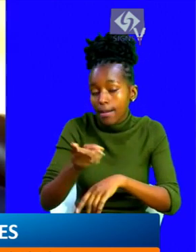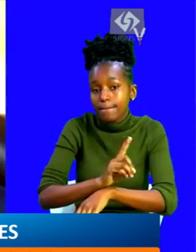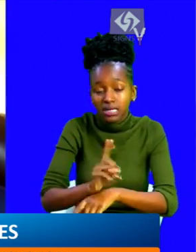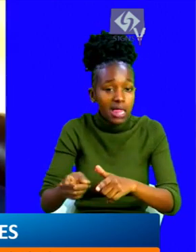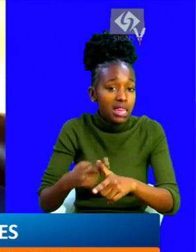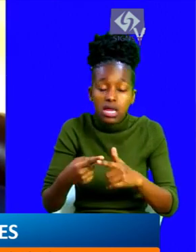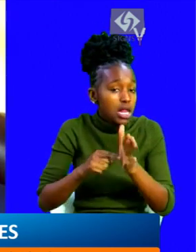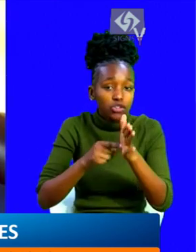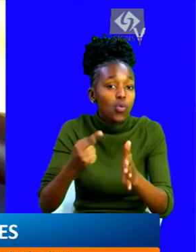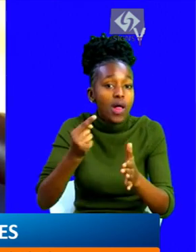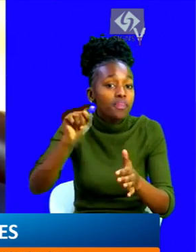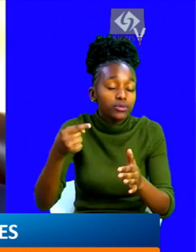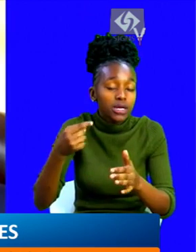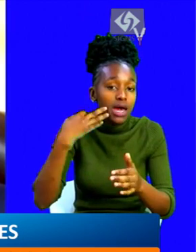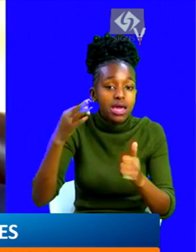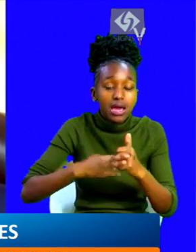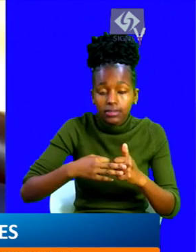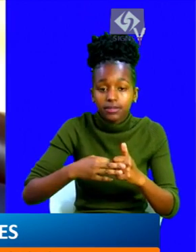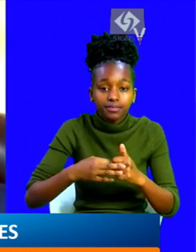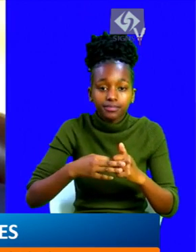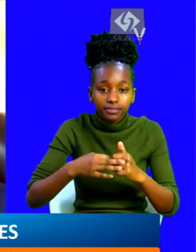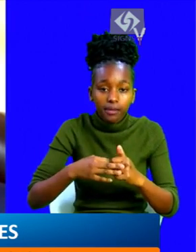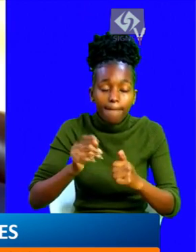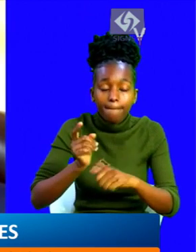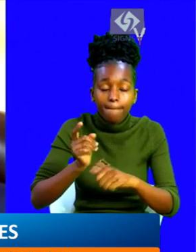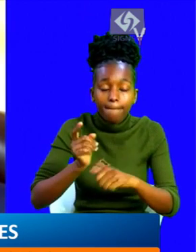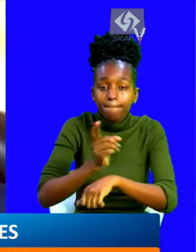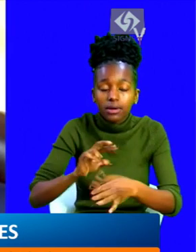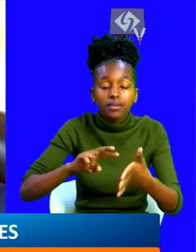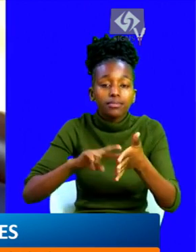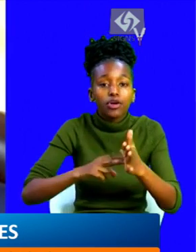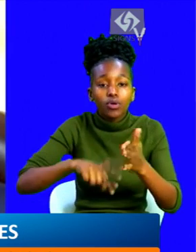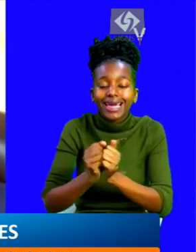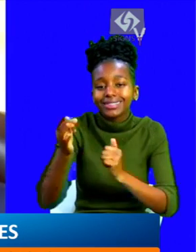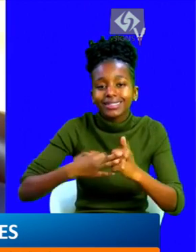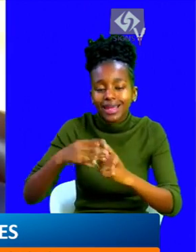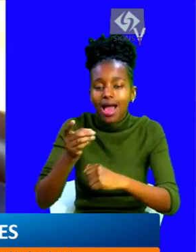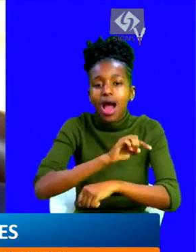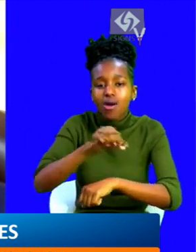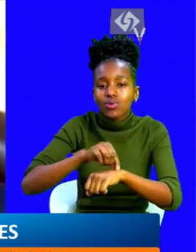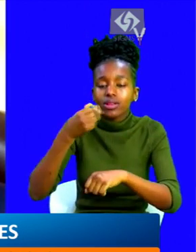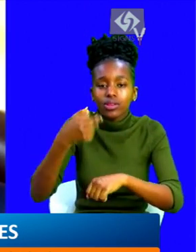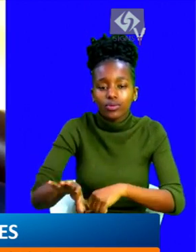minutes, meaning that we are going to lose a total of 280 minutes.